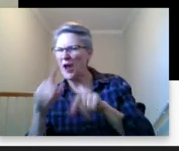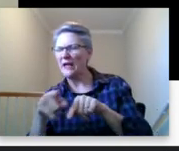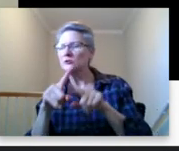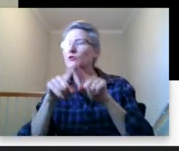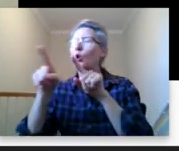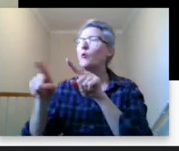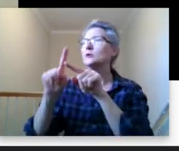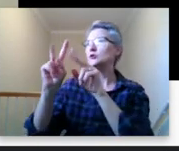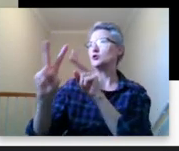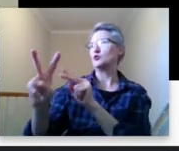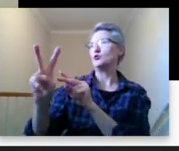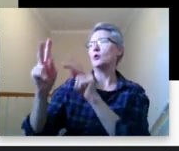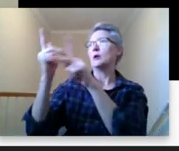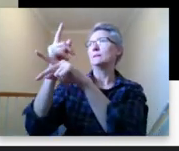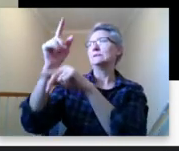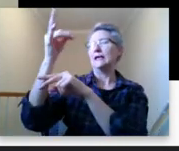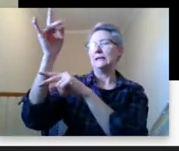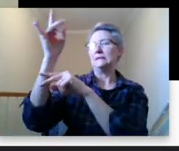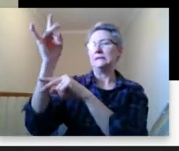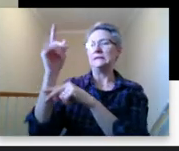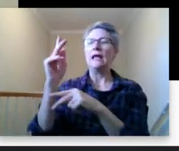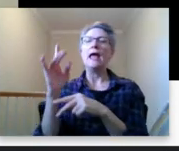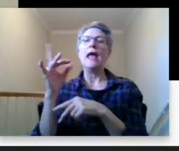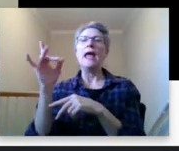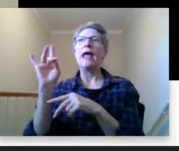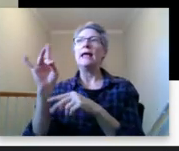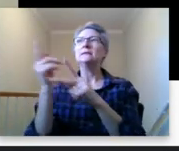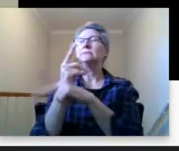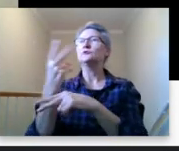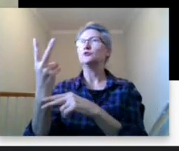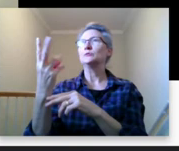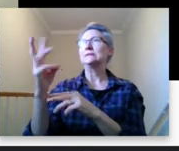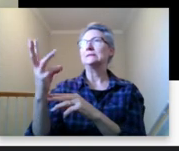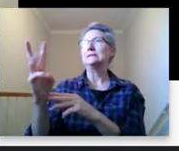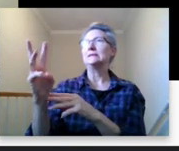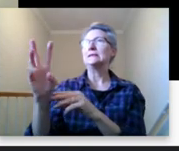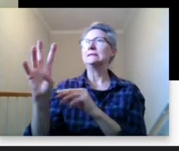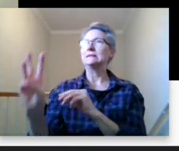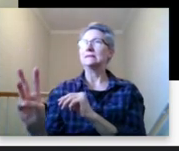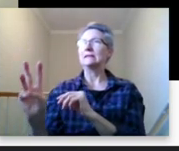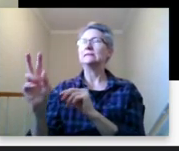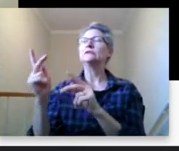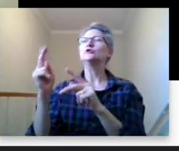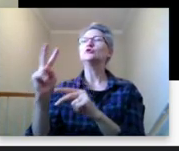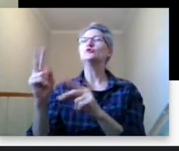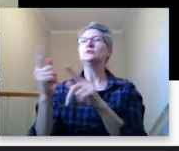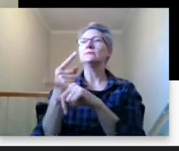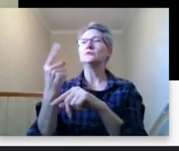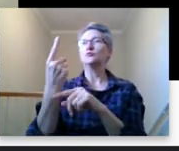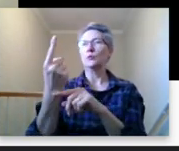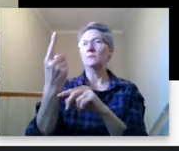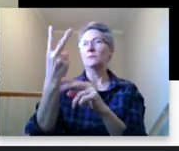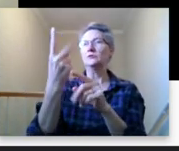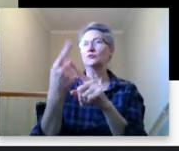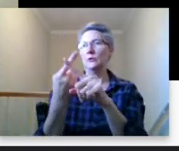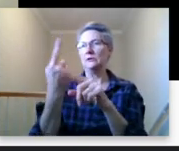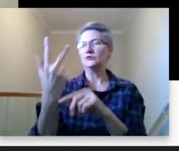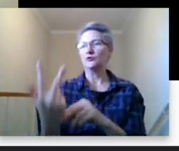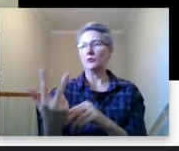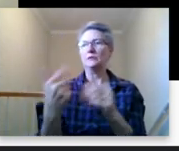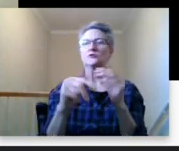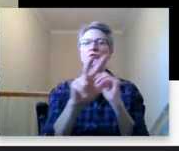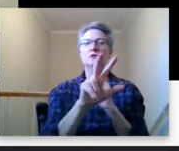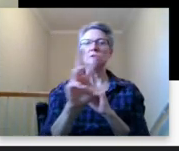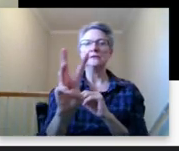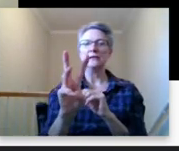and jot down your work, right? So 8 times 2 is 16. 2 times 1 is 2 plus 1 is 3, so 36.